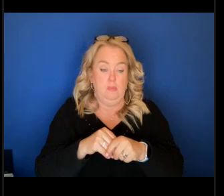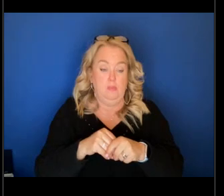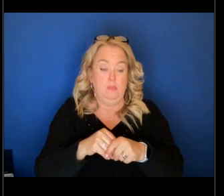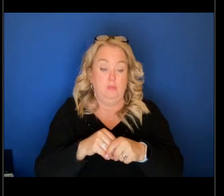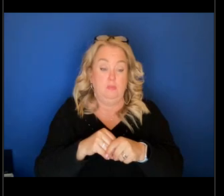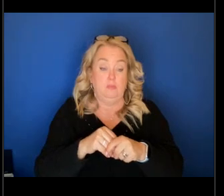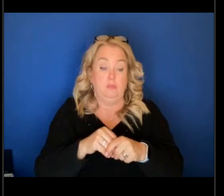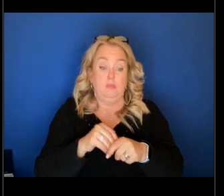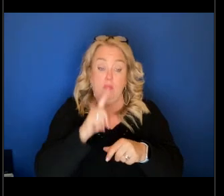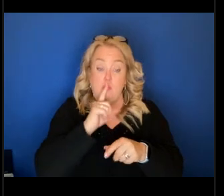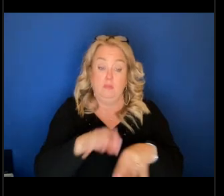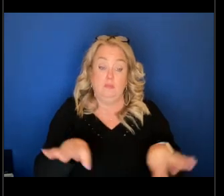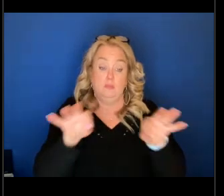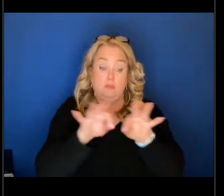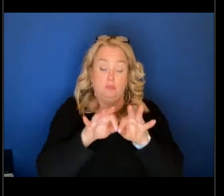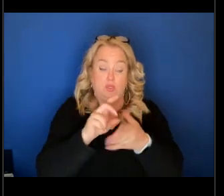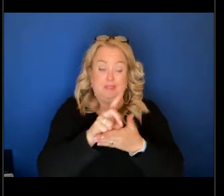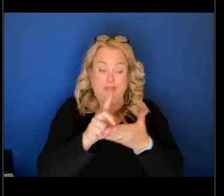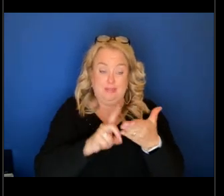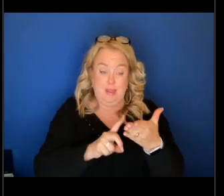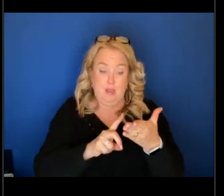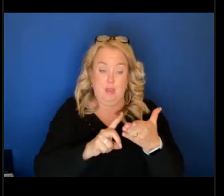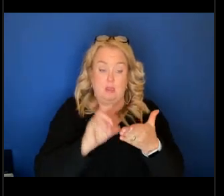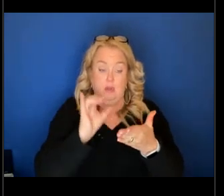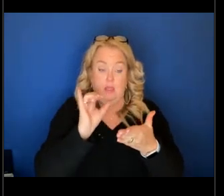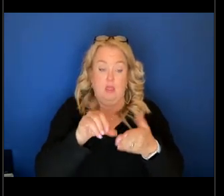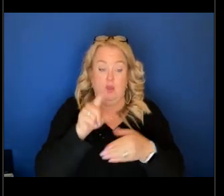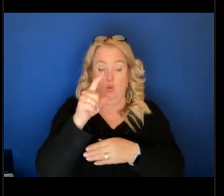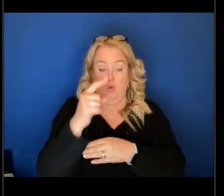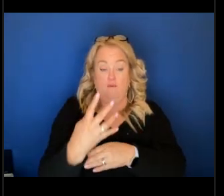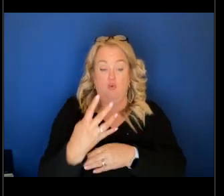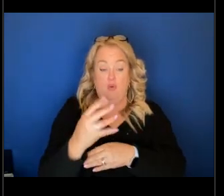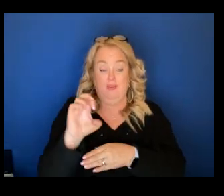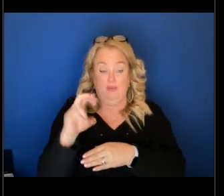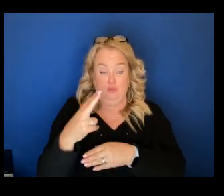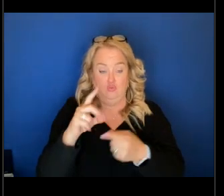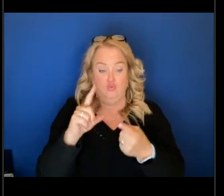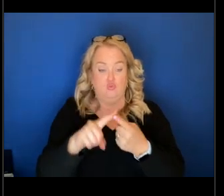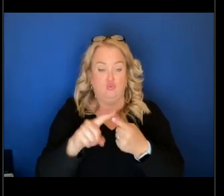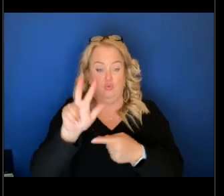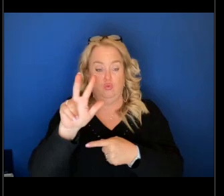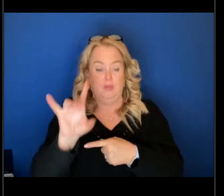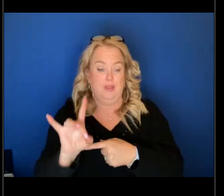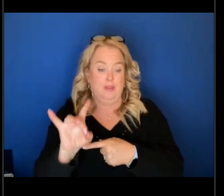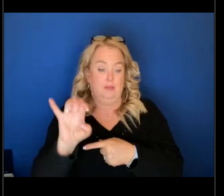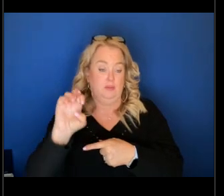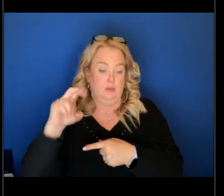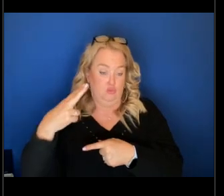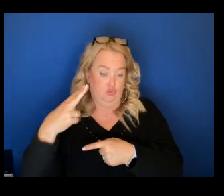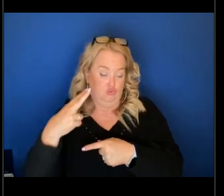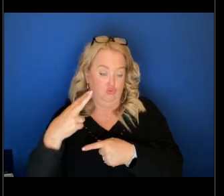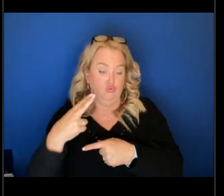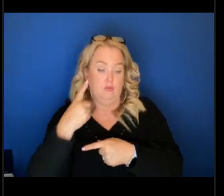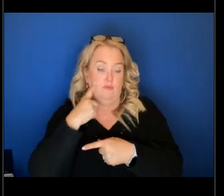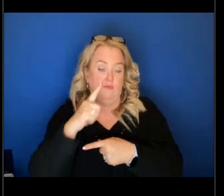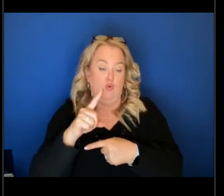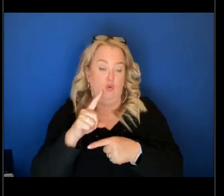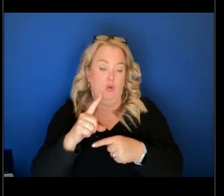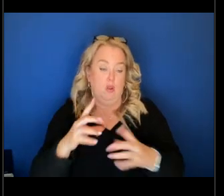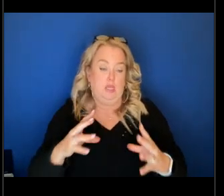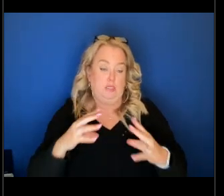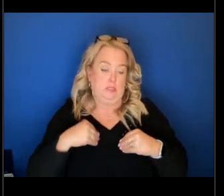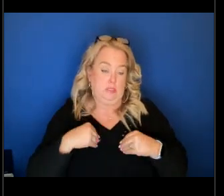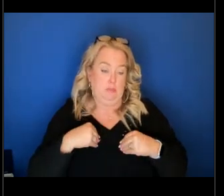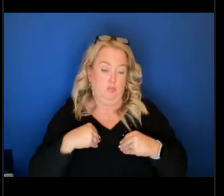It is important to design tolerances of 1/4 inch to 3/8 of an inch for